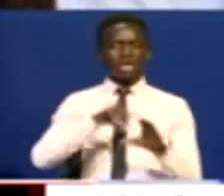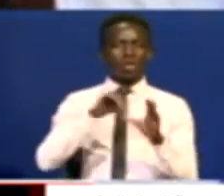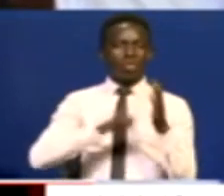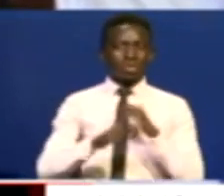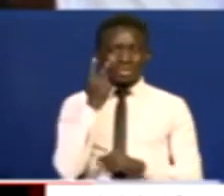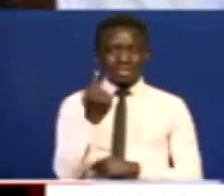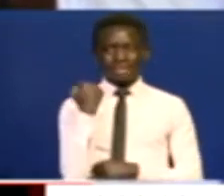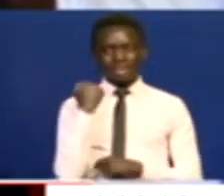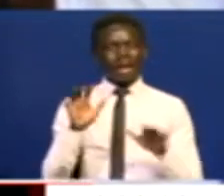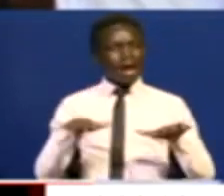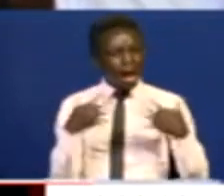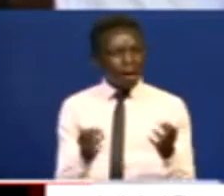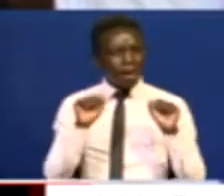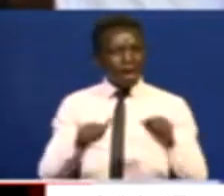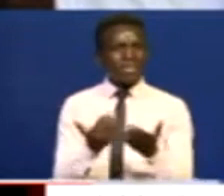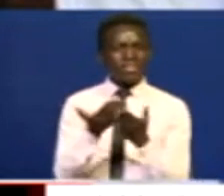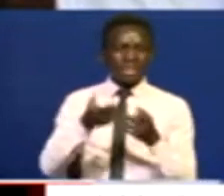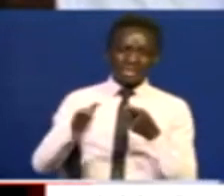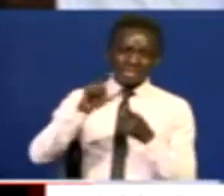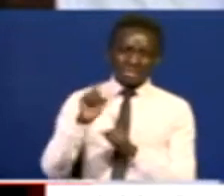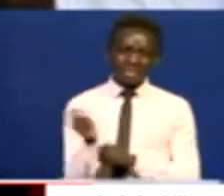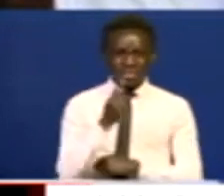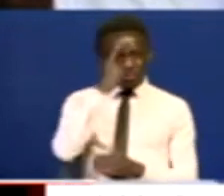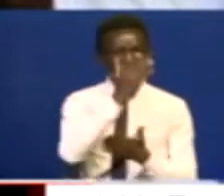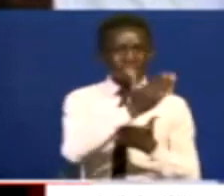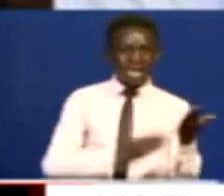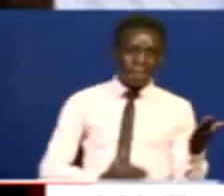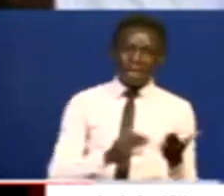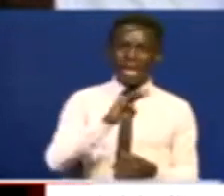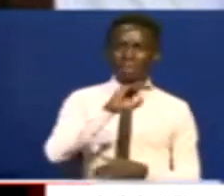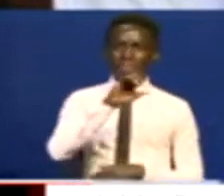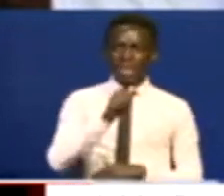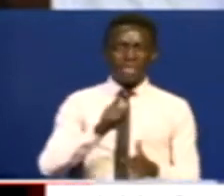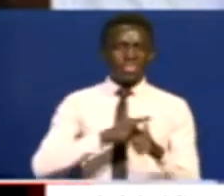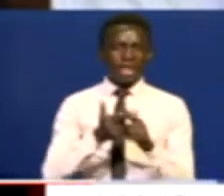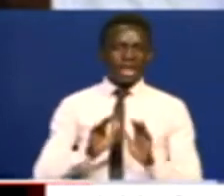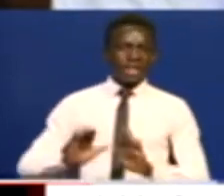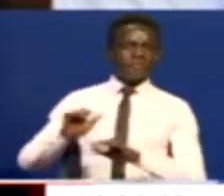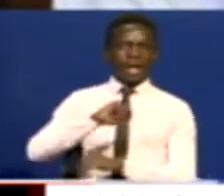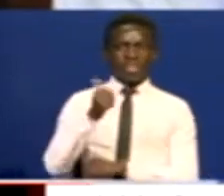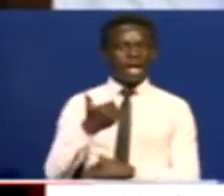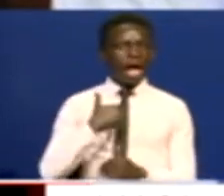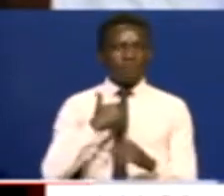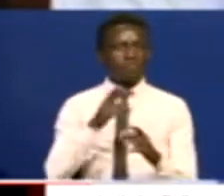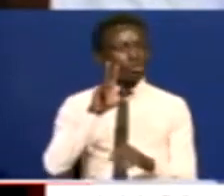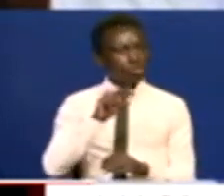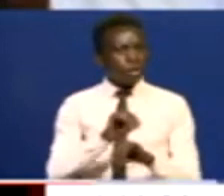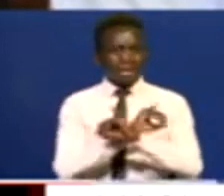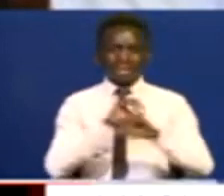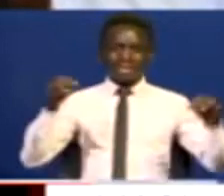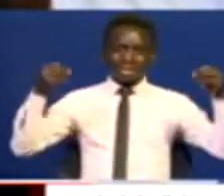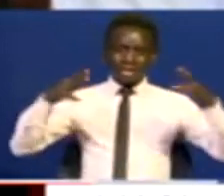How can they increase some salaries for a section of the MCAs and then leave the others? There's no fairness and transparency into that. And to